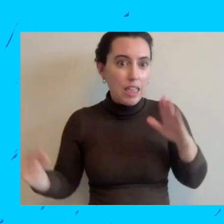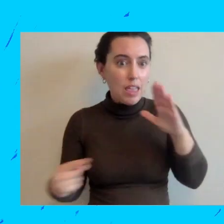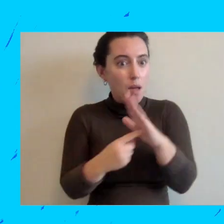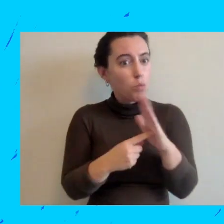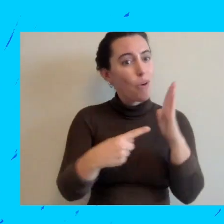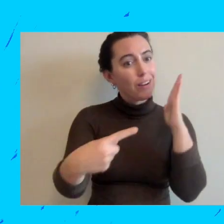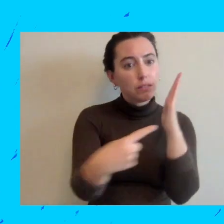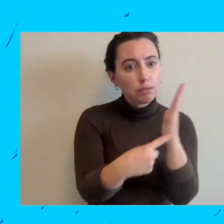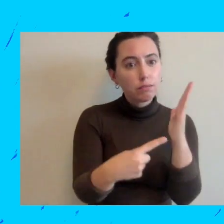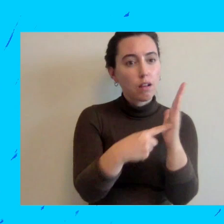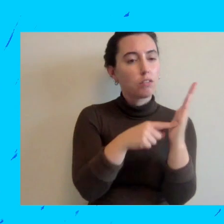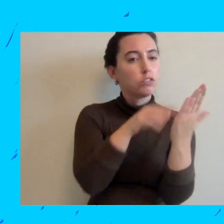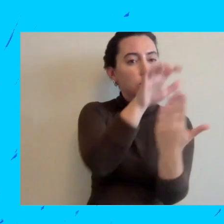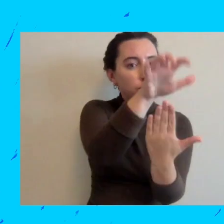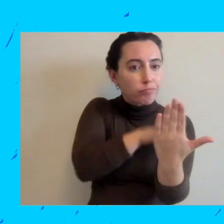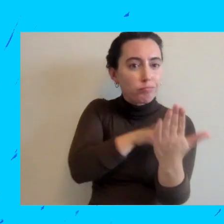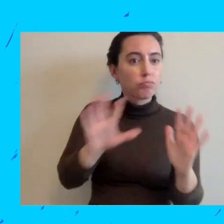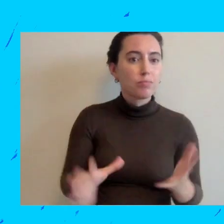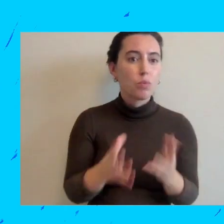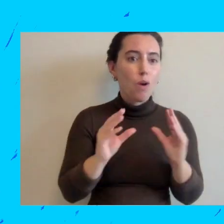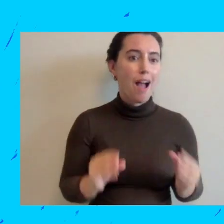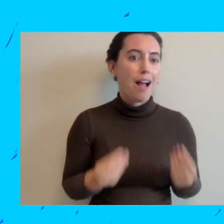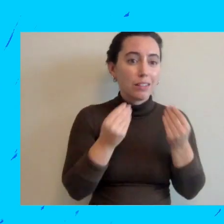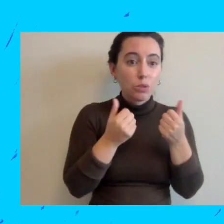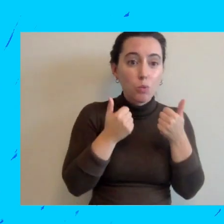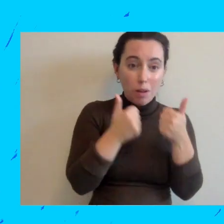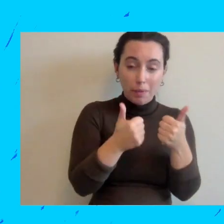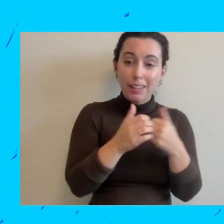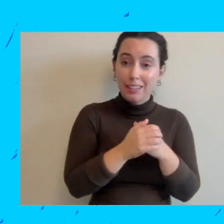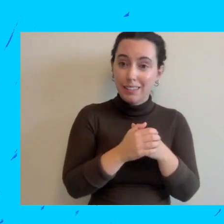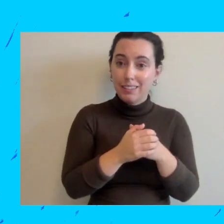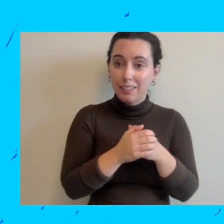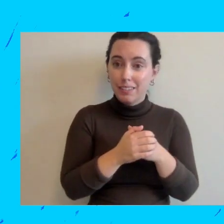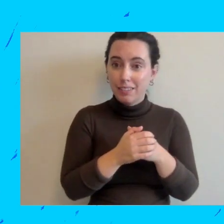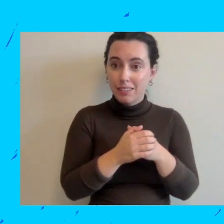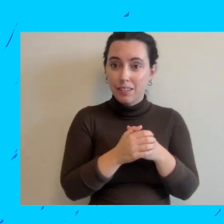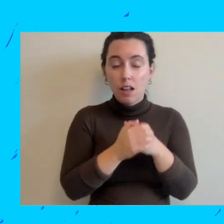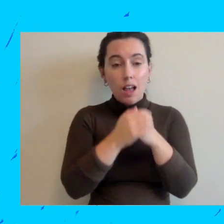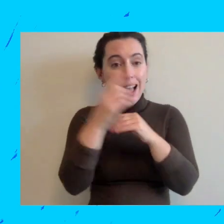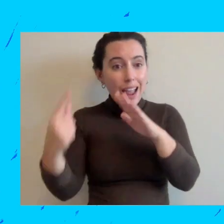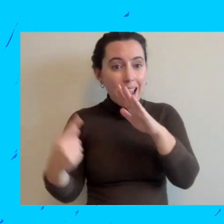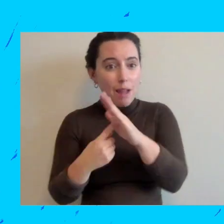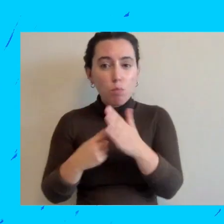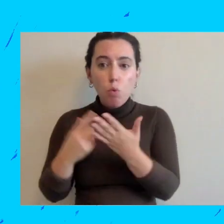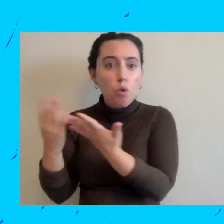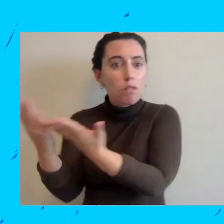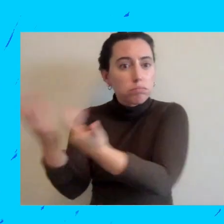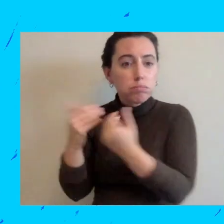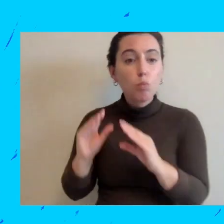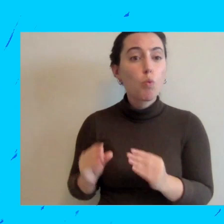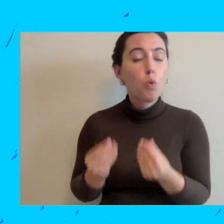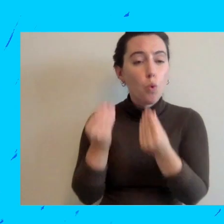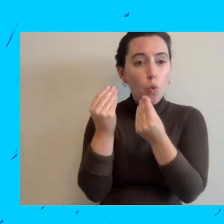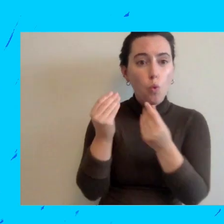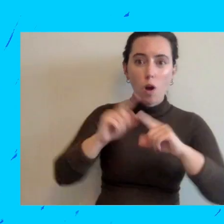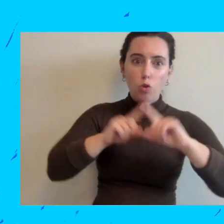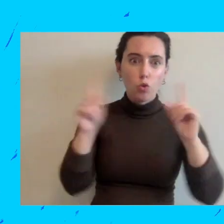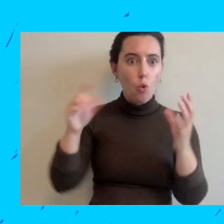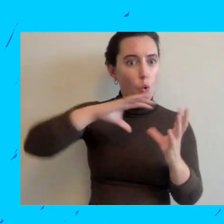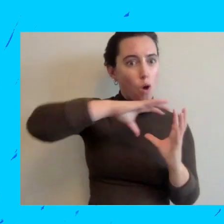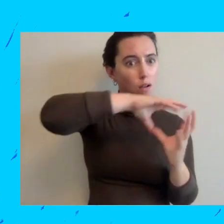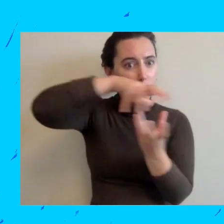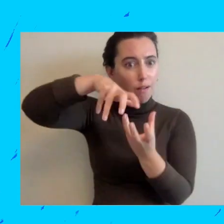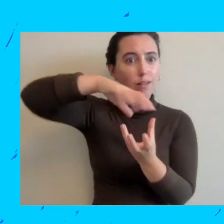promote adolescent wellbeing. It was particularly important to have voices from the Global South because all too often research is produced